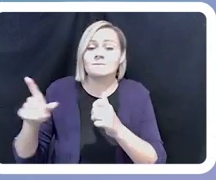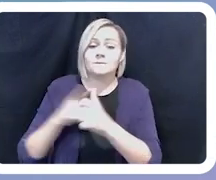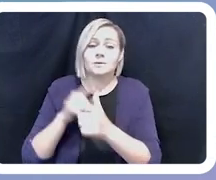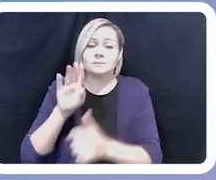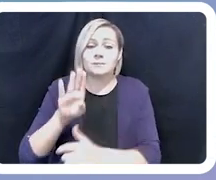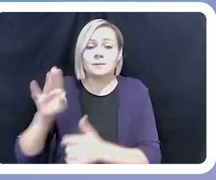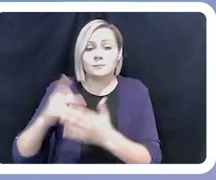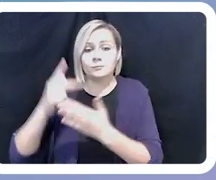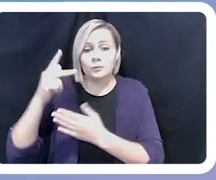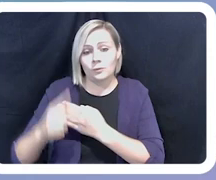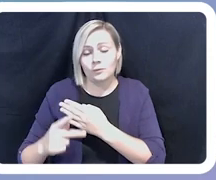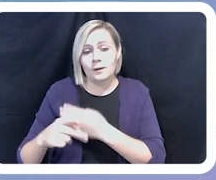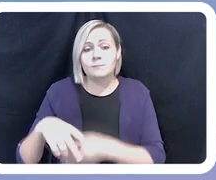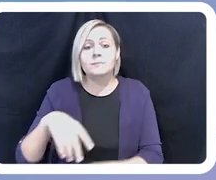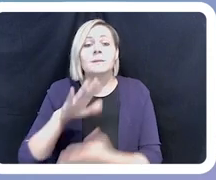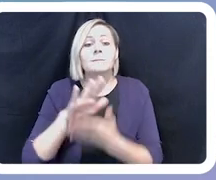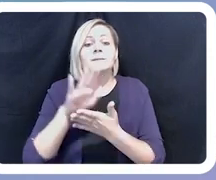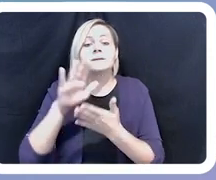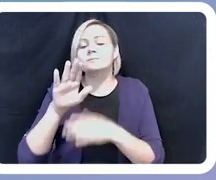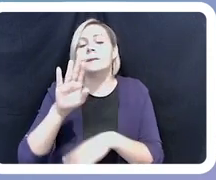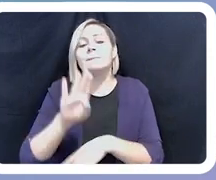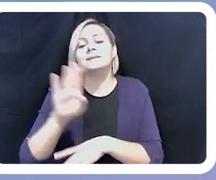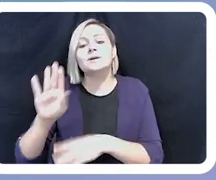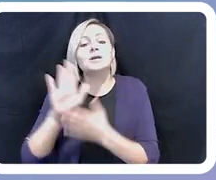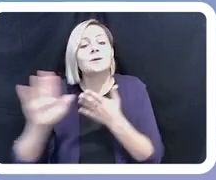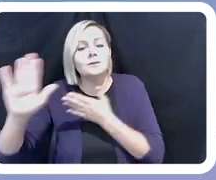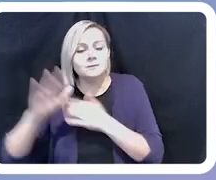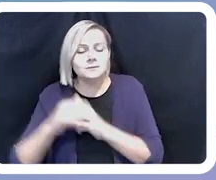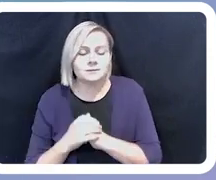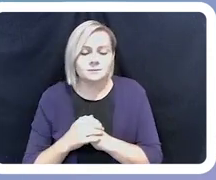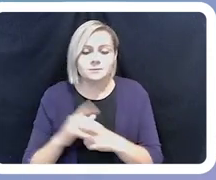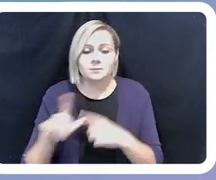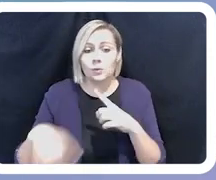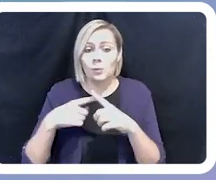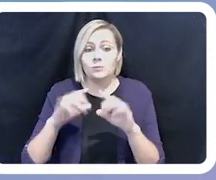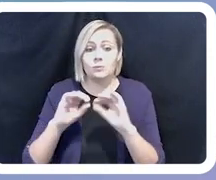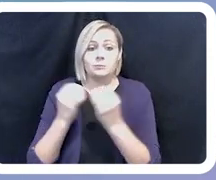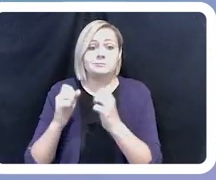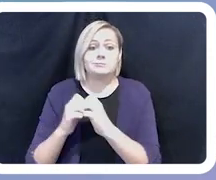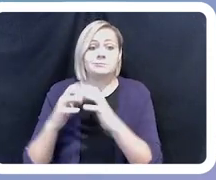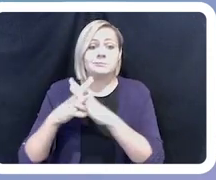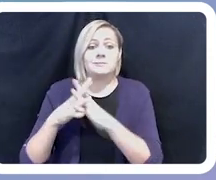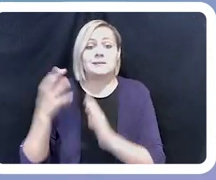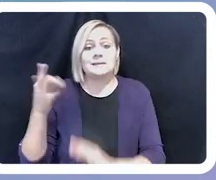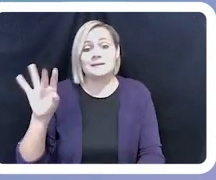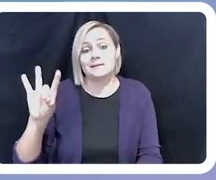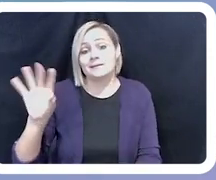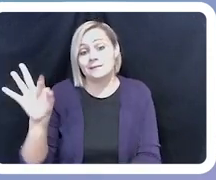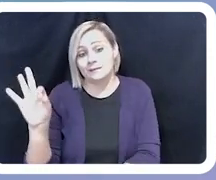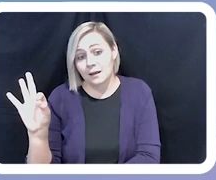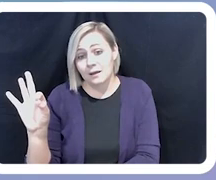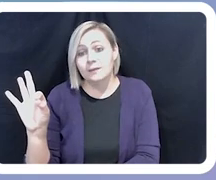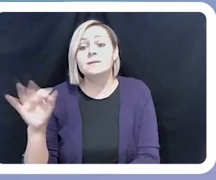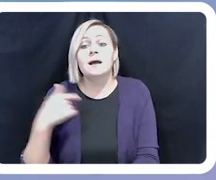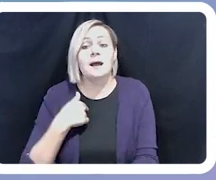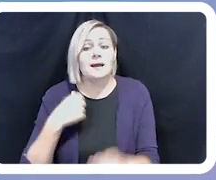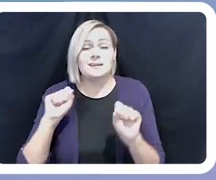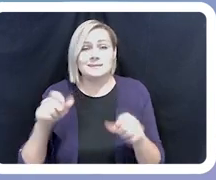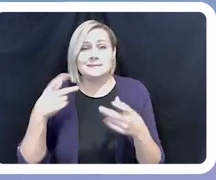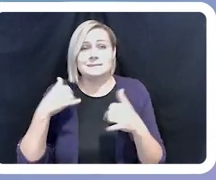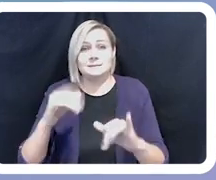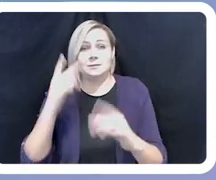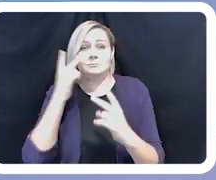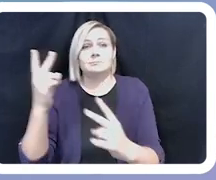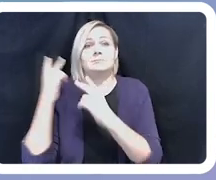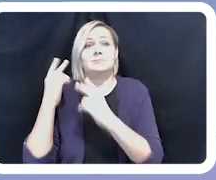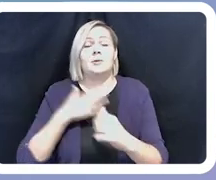very first Best Buddies program, Best Buddies Colleges. When the organization launched back in 1989, I can